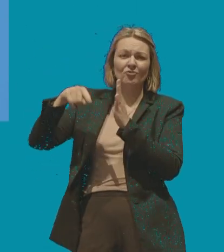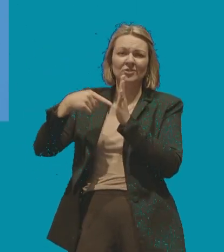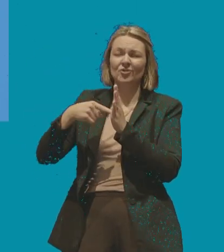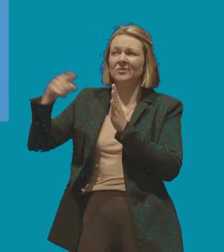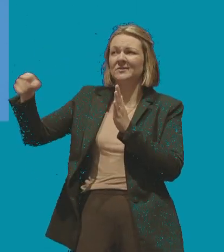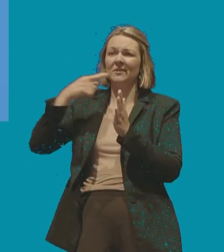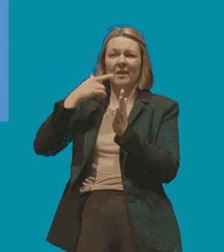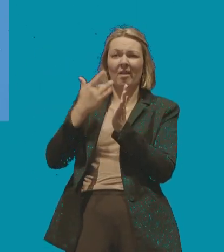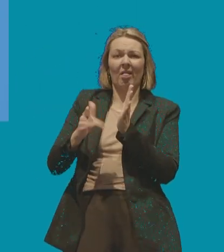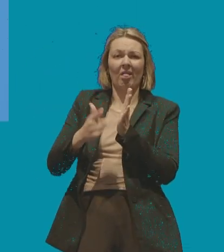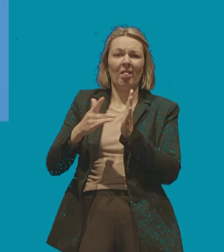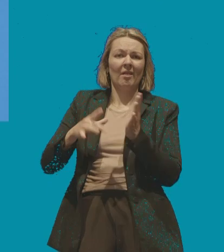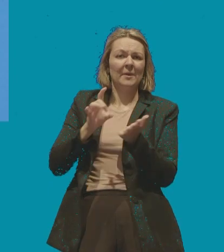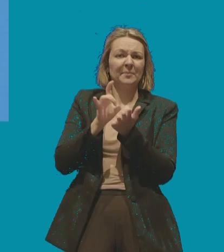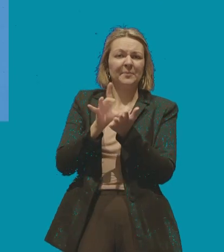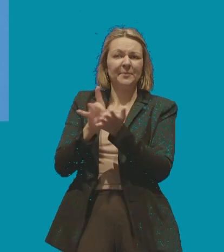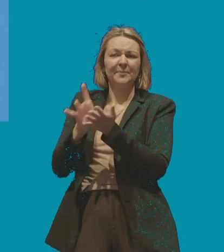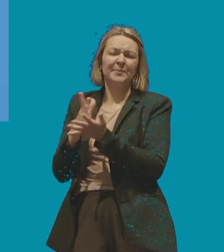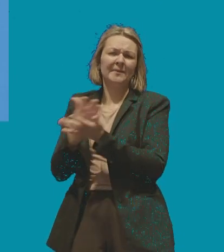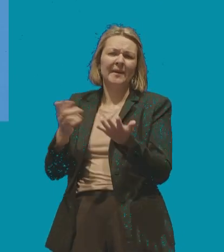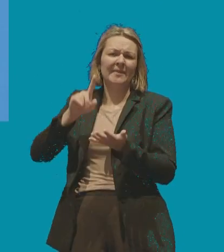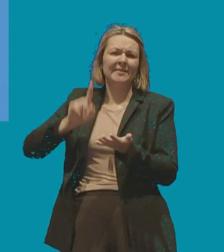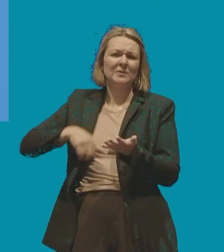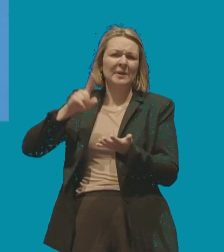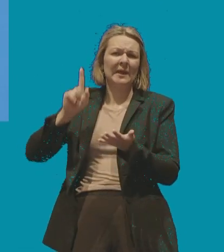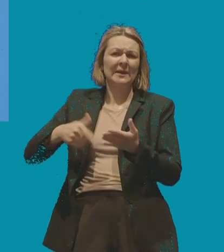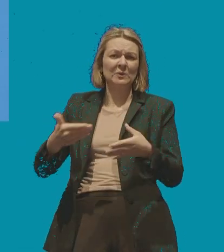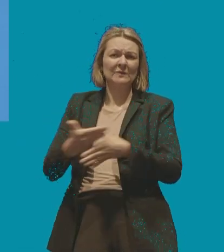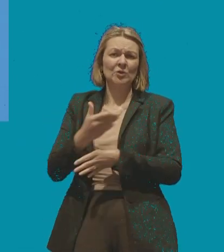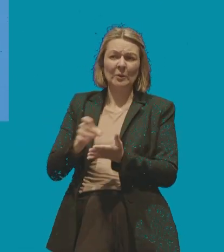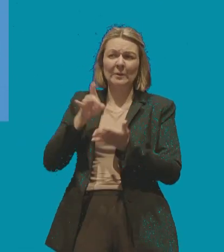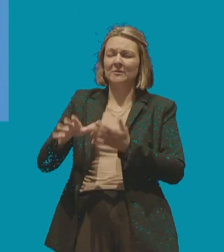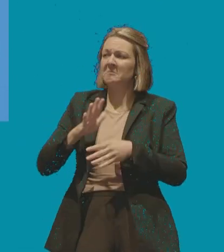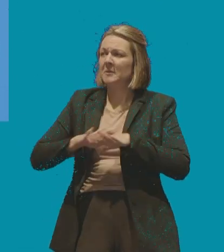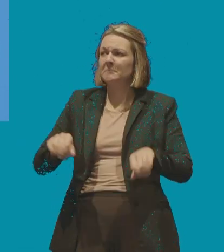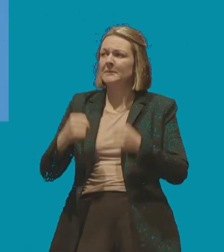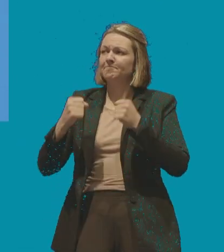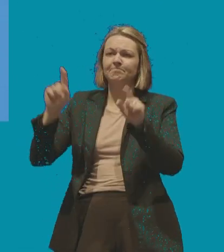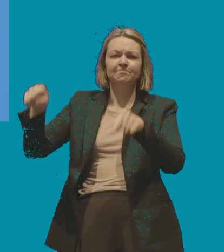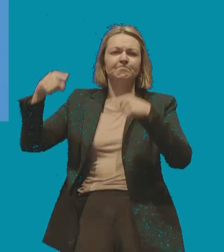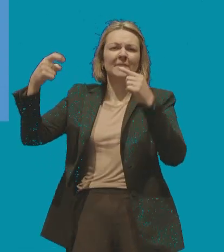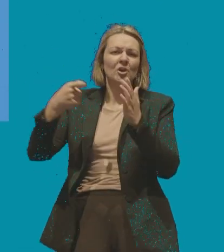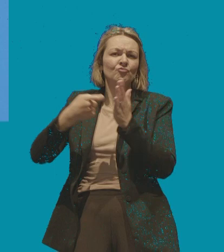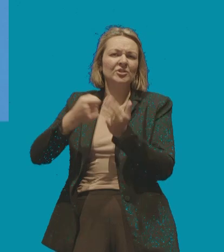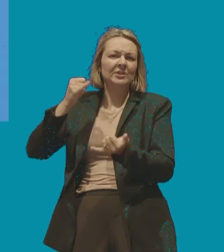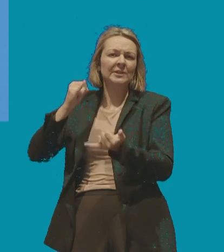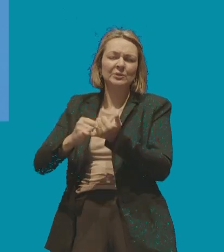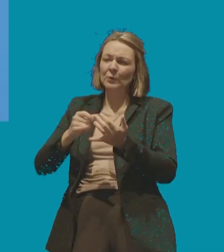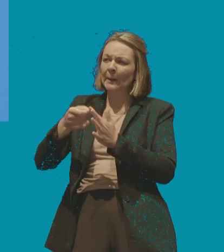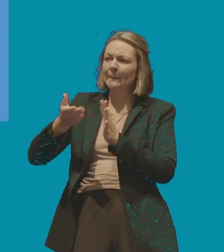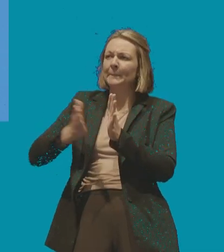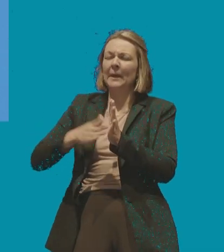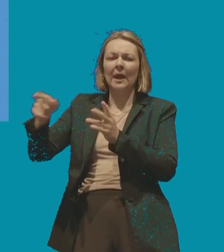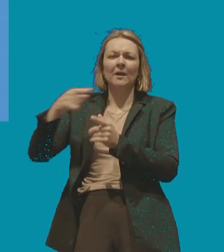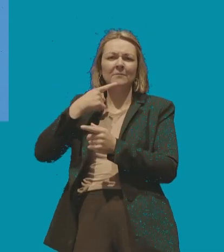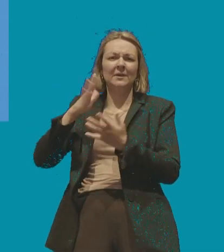90,000 civil service jobs. We were successful then. We are going to fight tooth and nail against Rishi Sunak's plan to cut 70,000